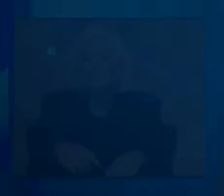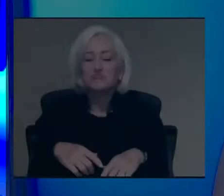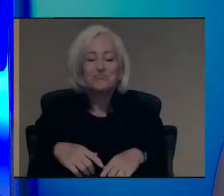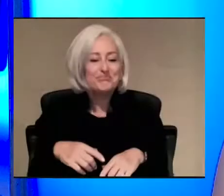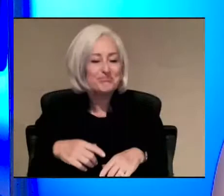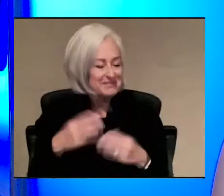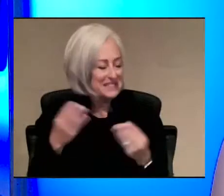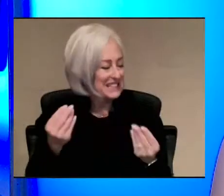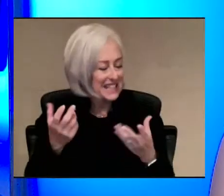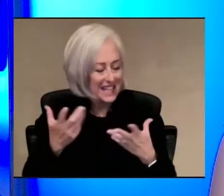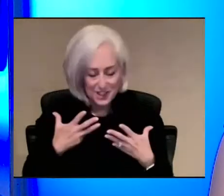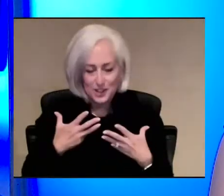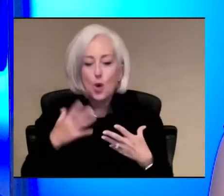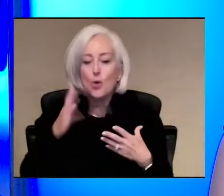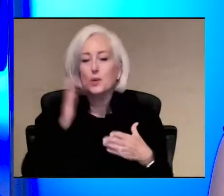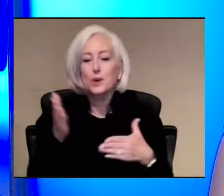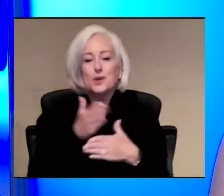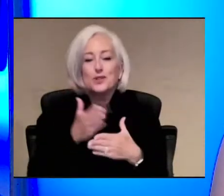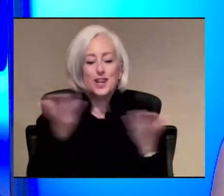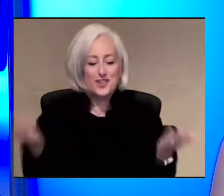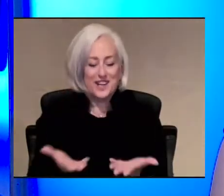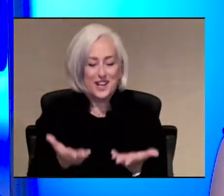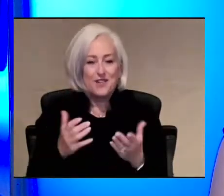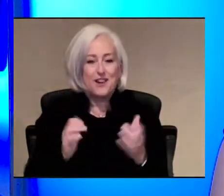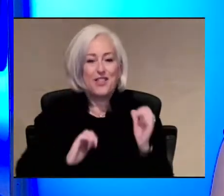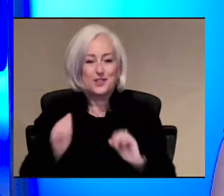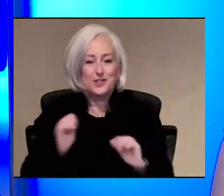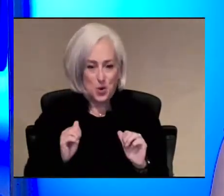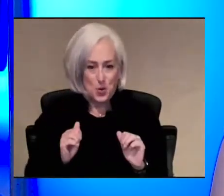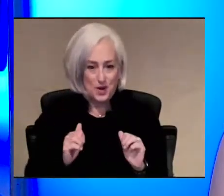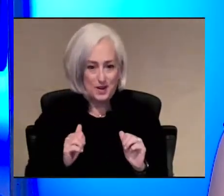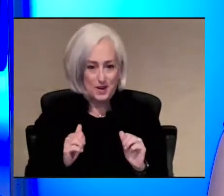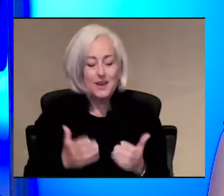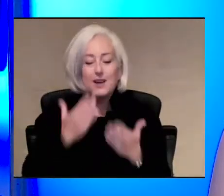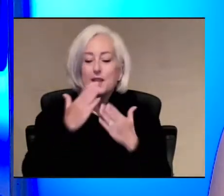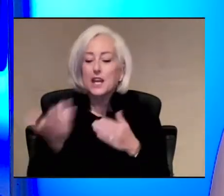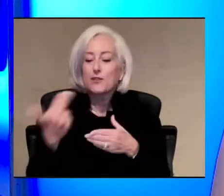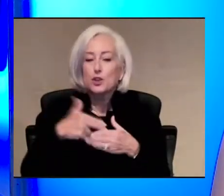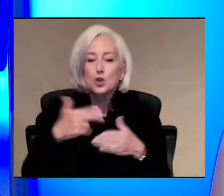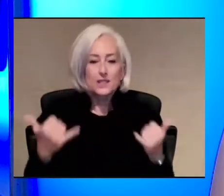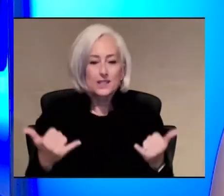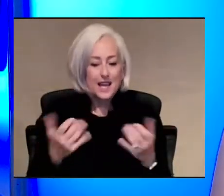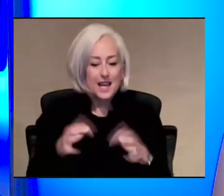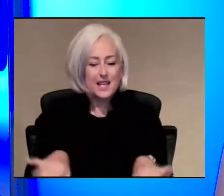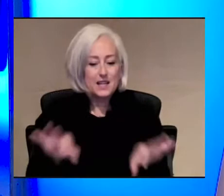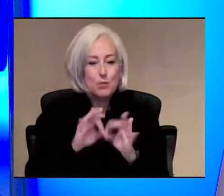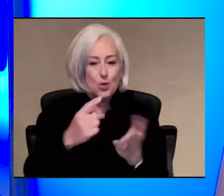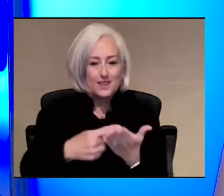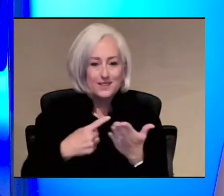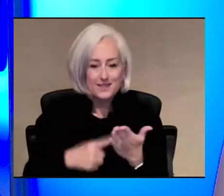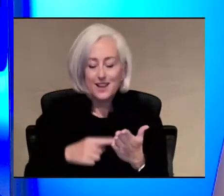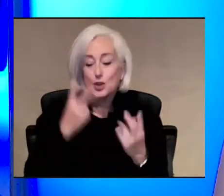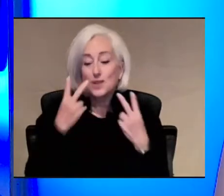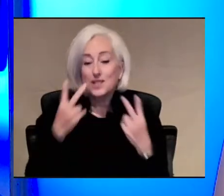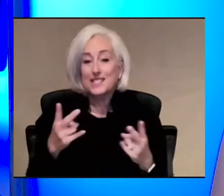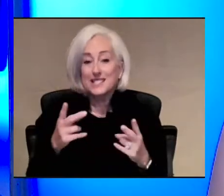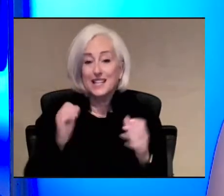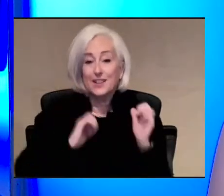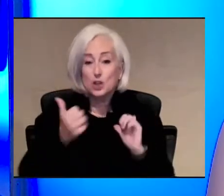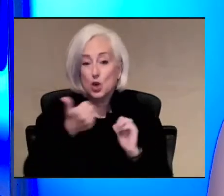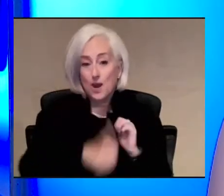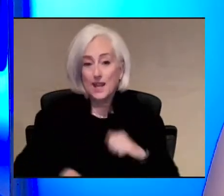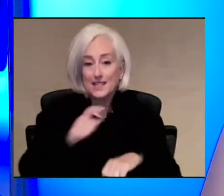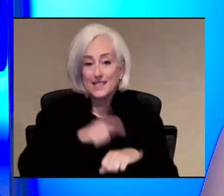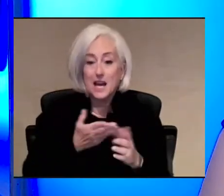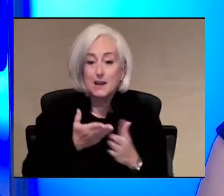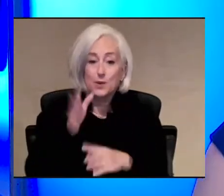So thank you again so much for being with us today and having this great, important discussion. Don't forget, you can catch our shows anytime by logging onto Facebook, YouTube,